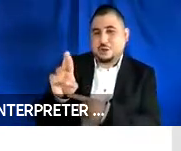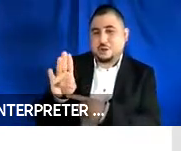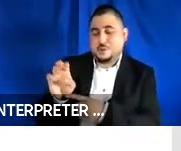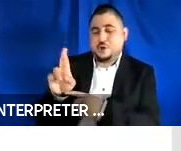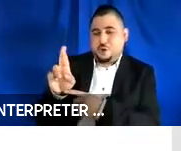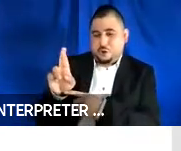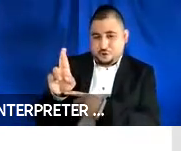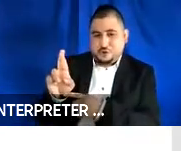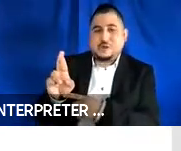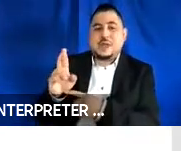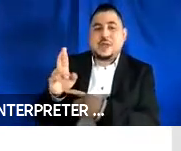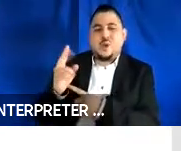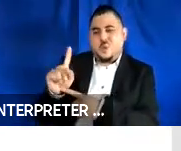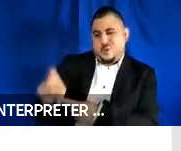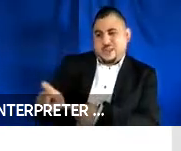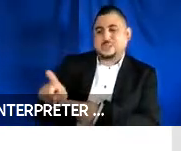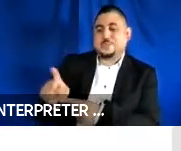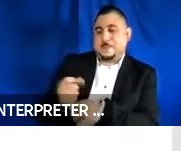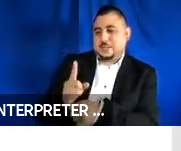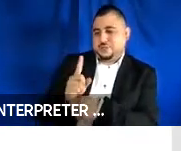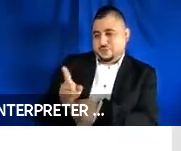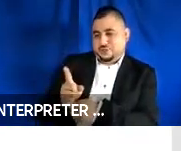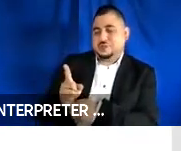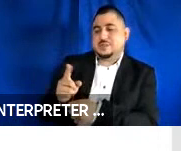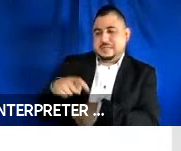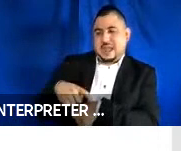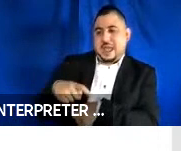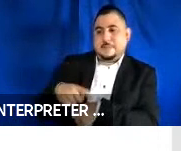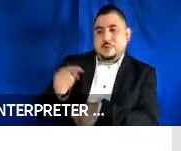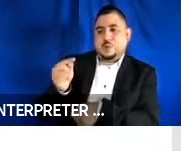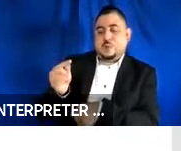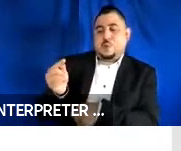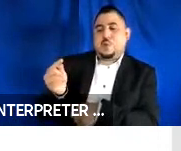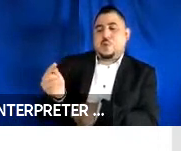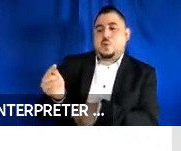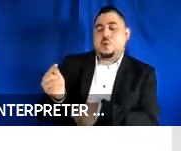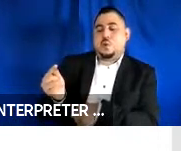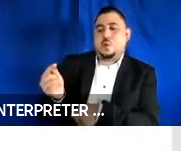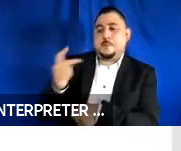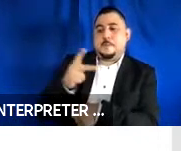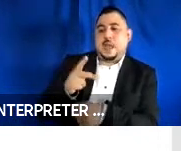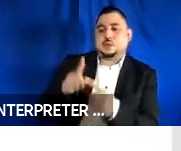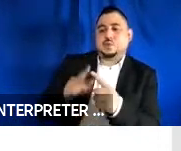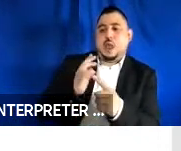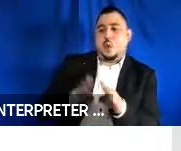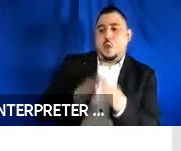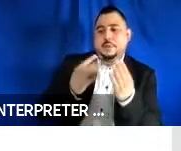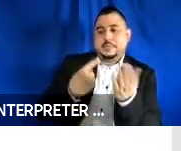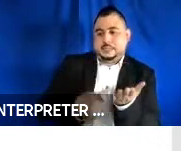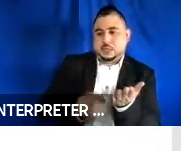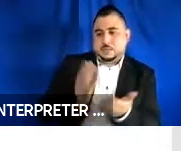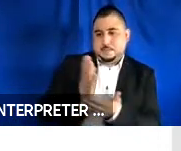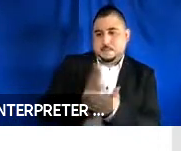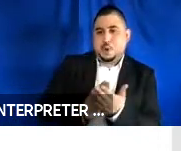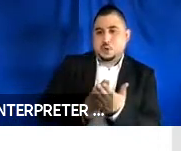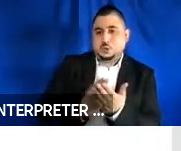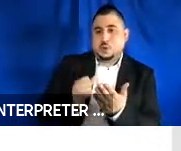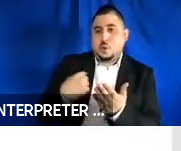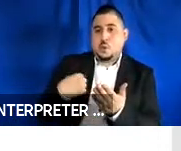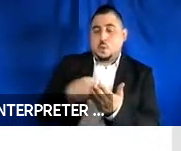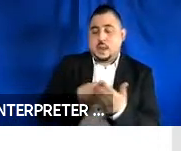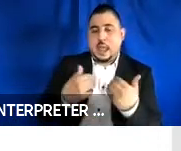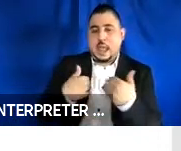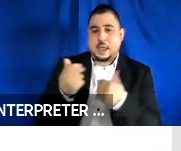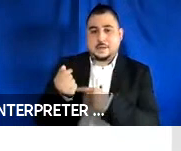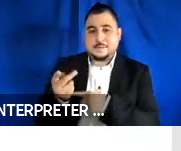going to ask one question to make sure we have time to get back at the open discussion portion. So we had a